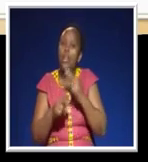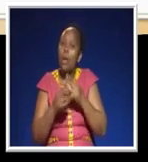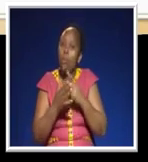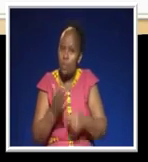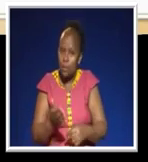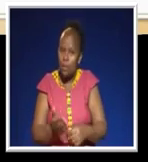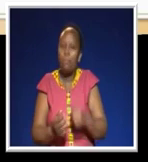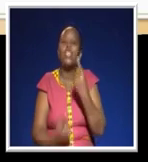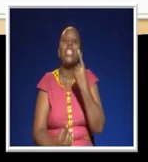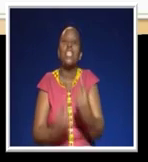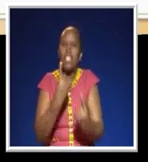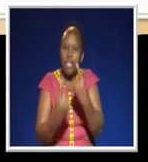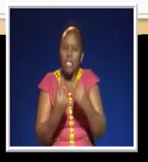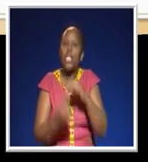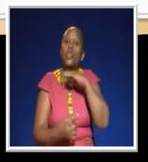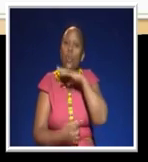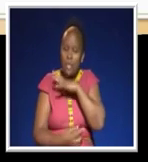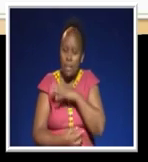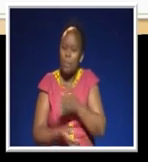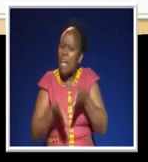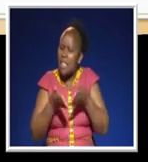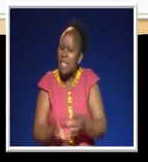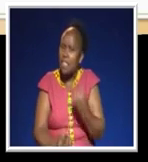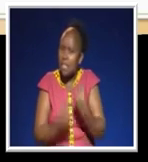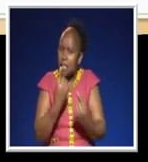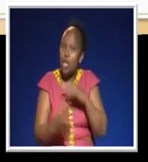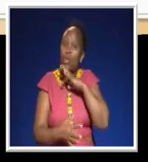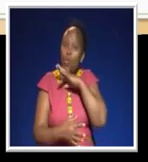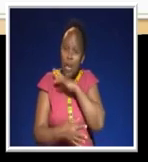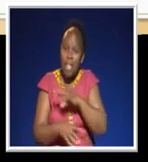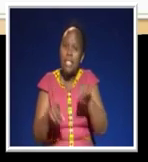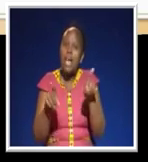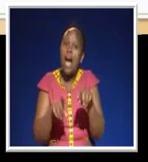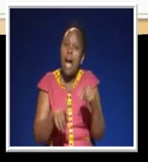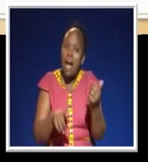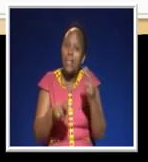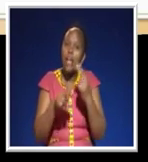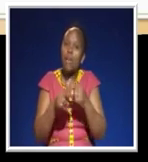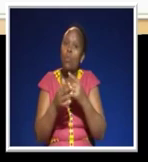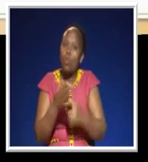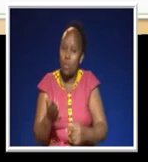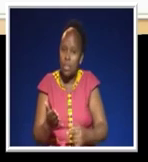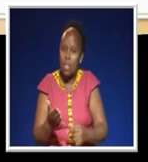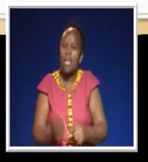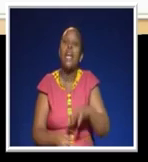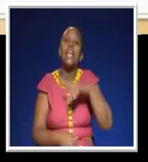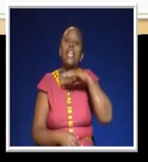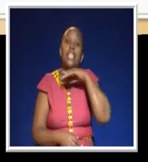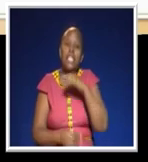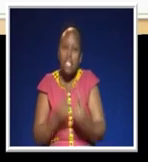wastes. And these kitchen wastes are also called the kitchen refuse.